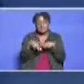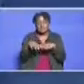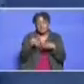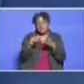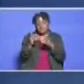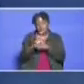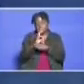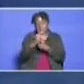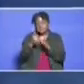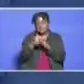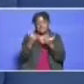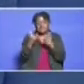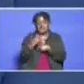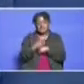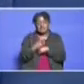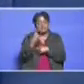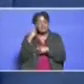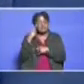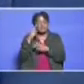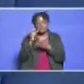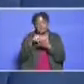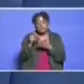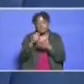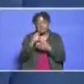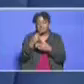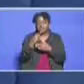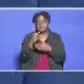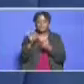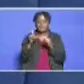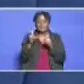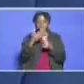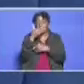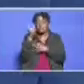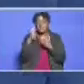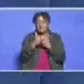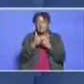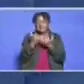And I think the score tells us that, you know, we played a whole lot better game today than last night.